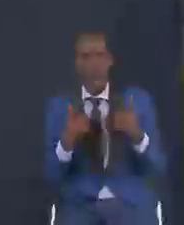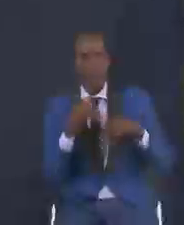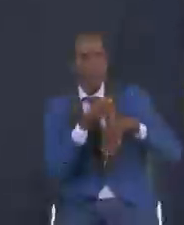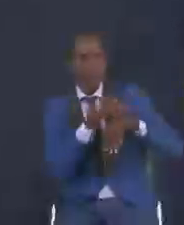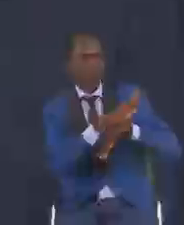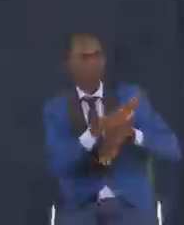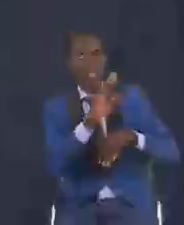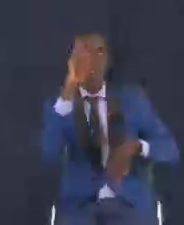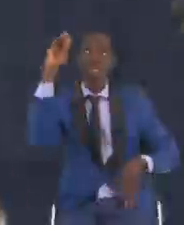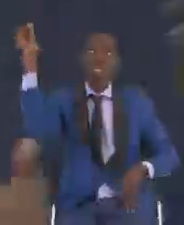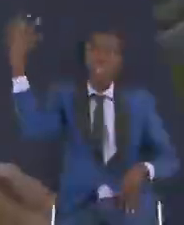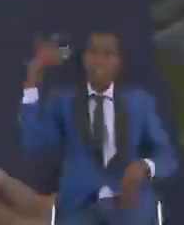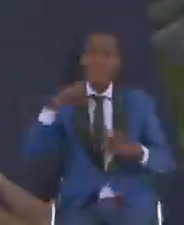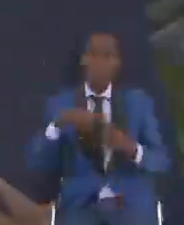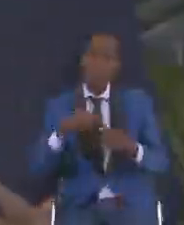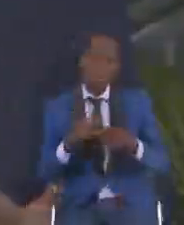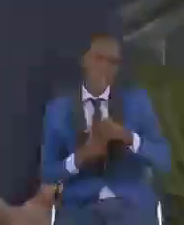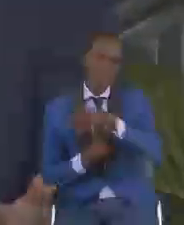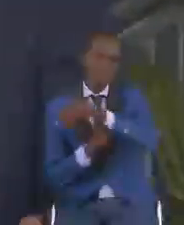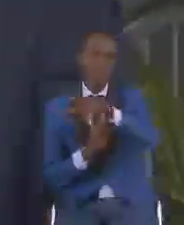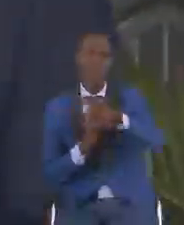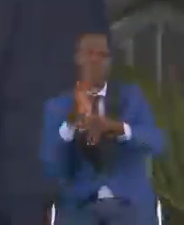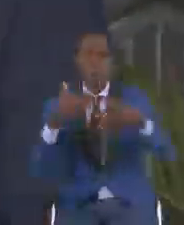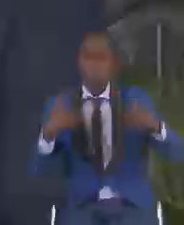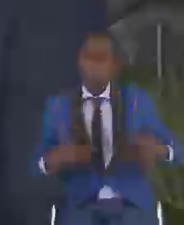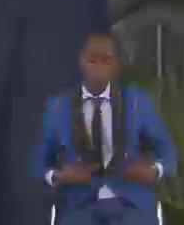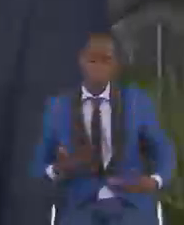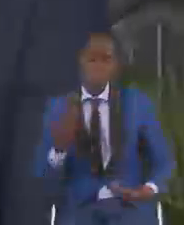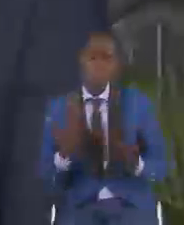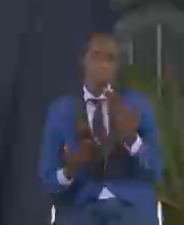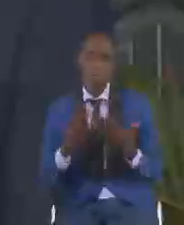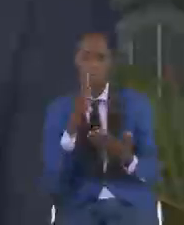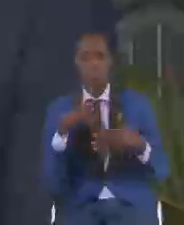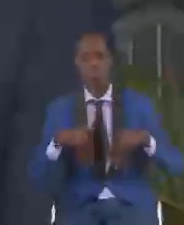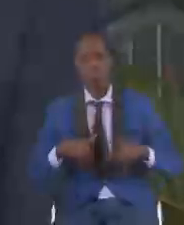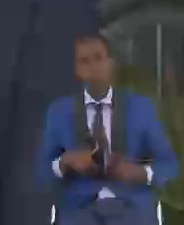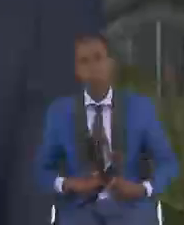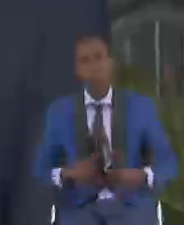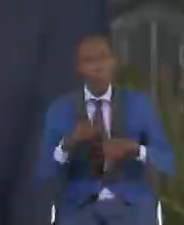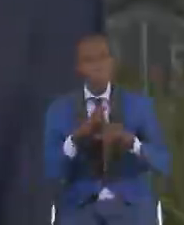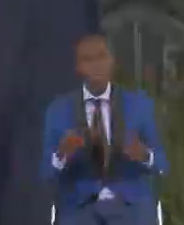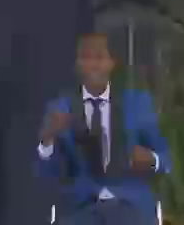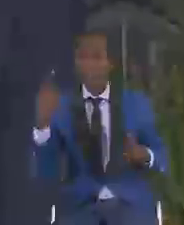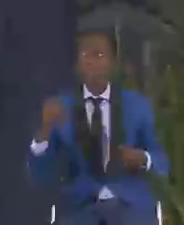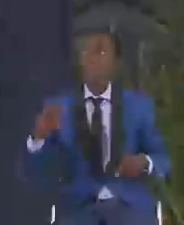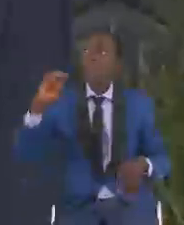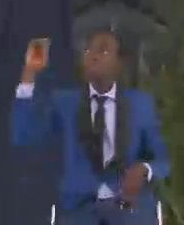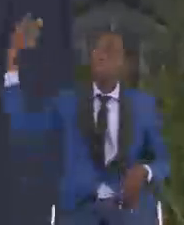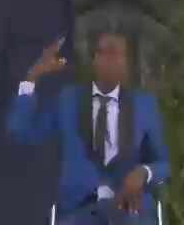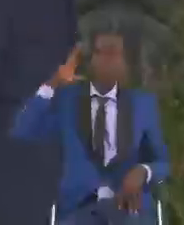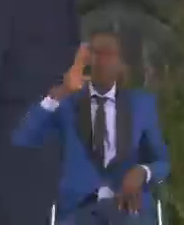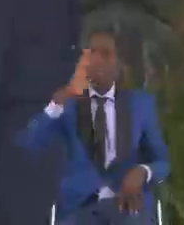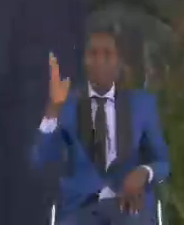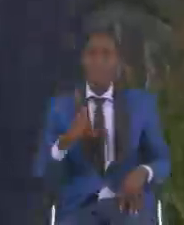me, my body may be tired, but the grace assisting me will never be